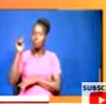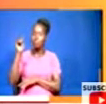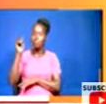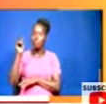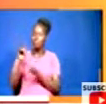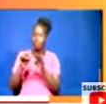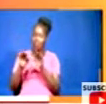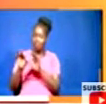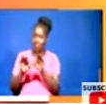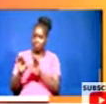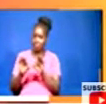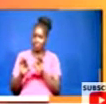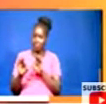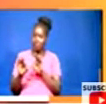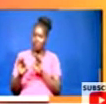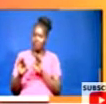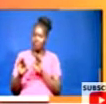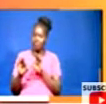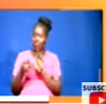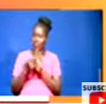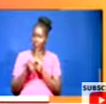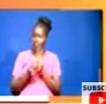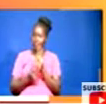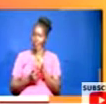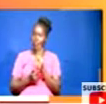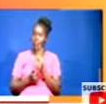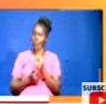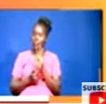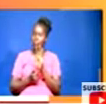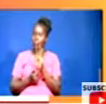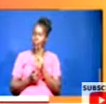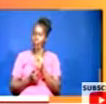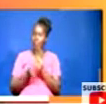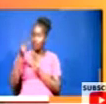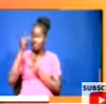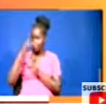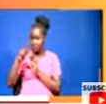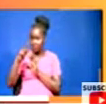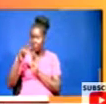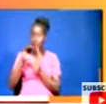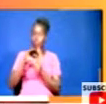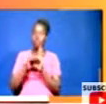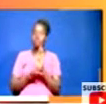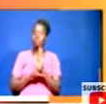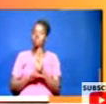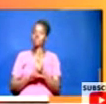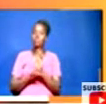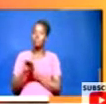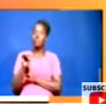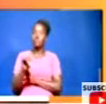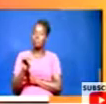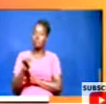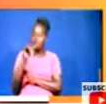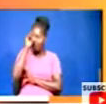outlining, you know, the policies and programs that his